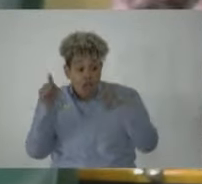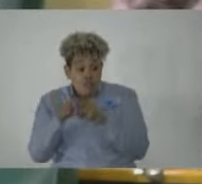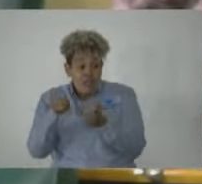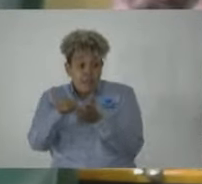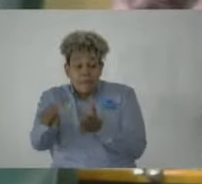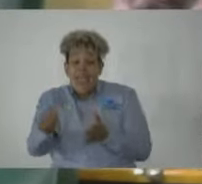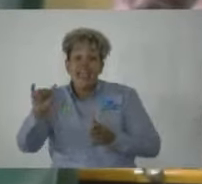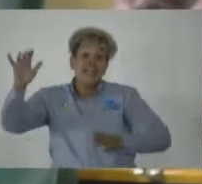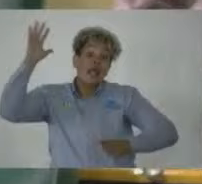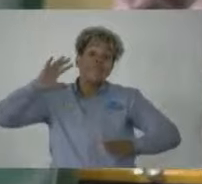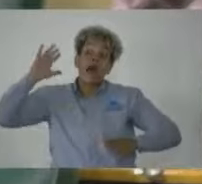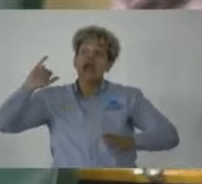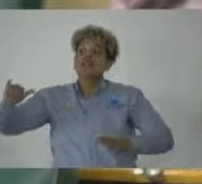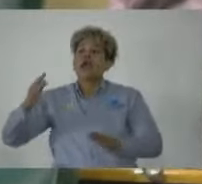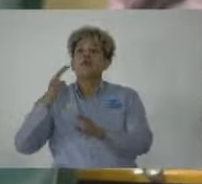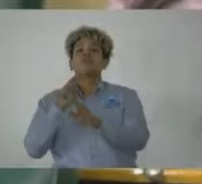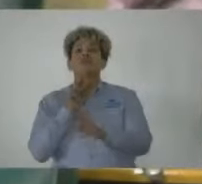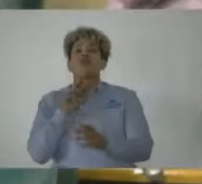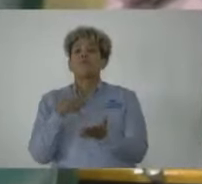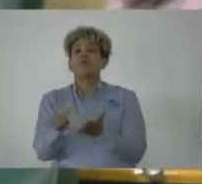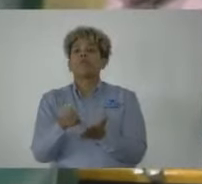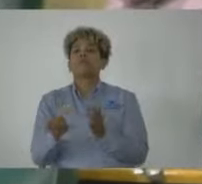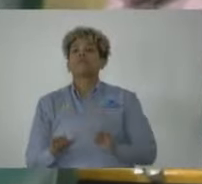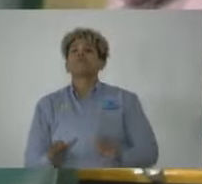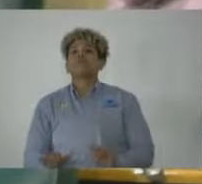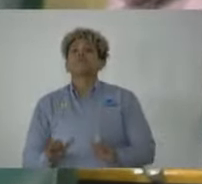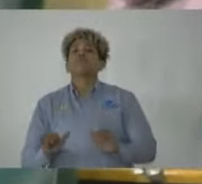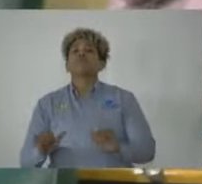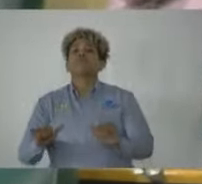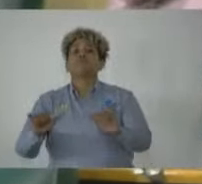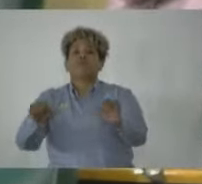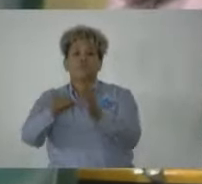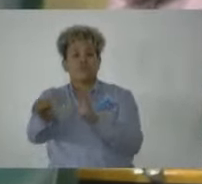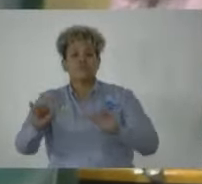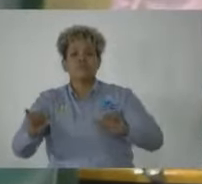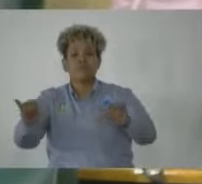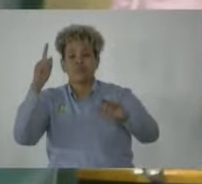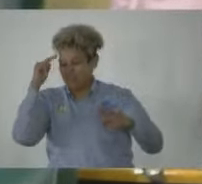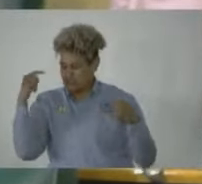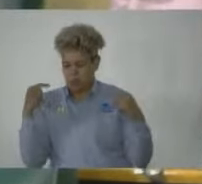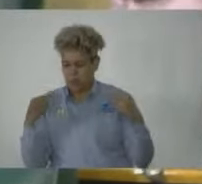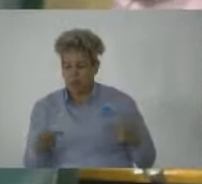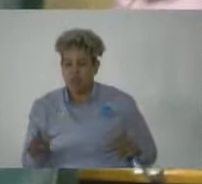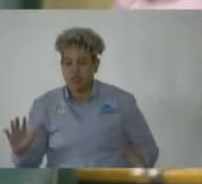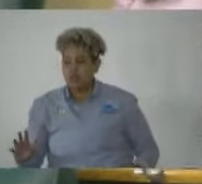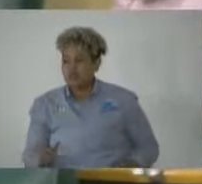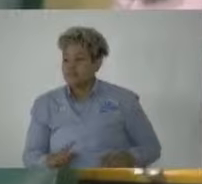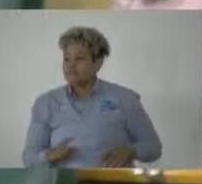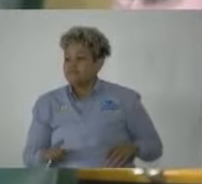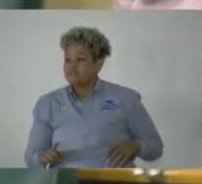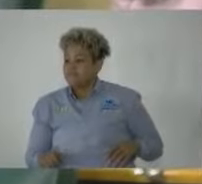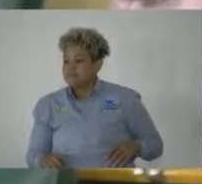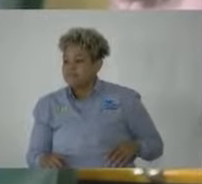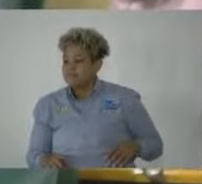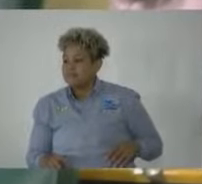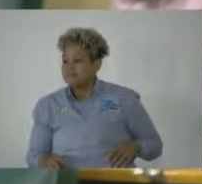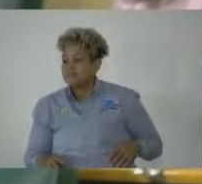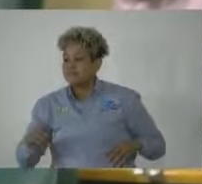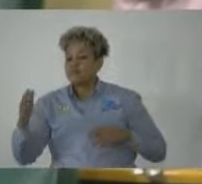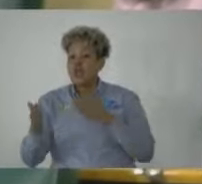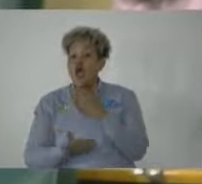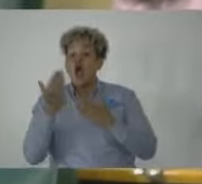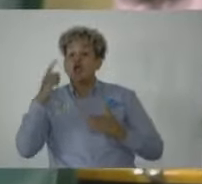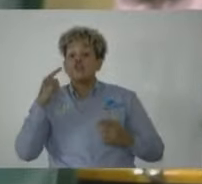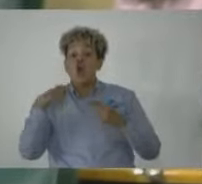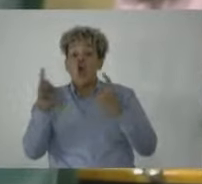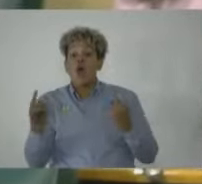past that stymied previous efforts on parliamentary compensation. Although the opposition member